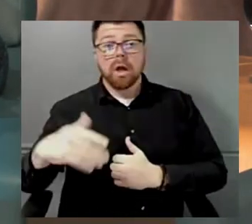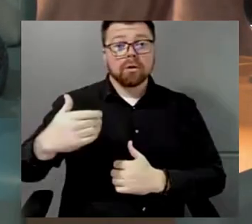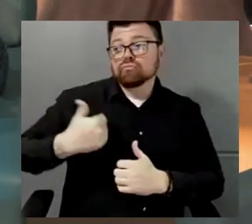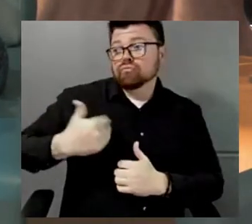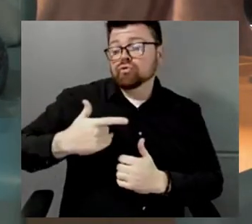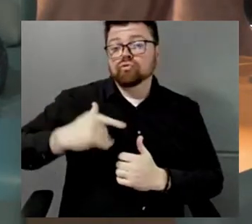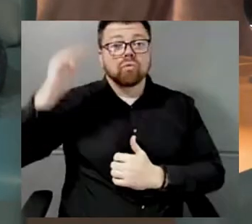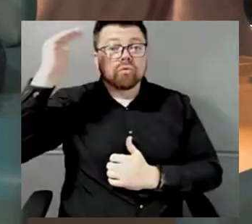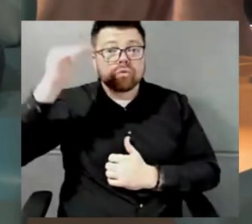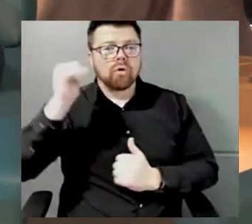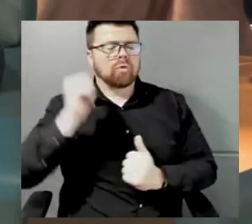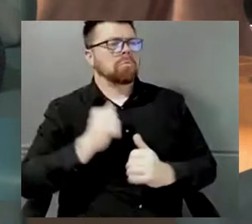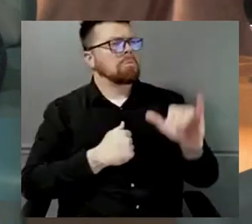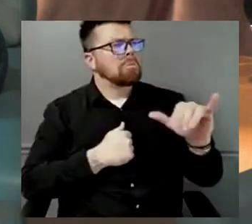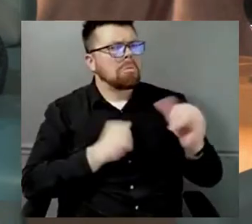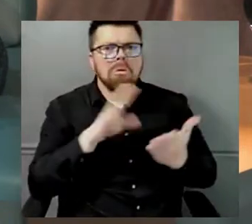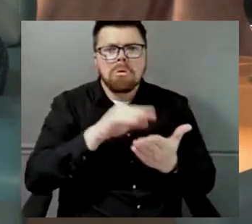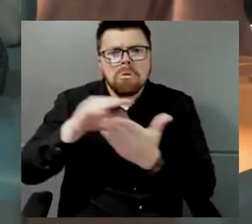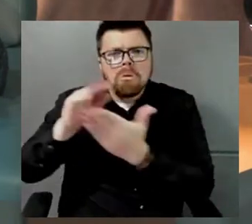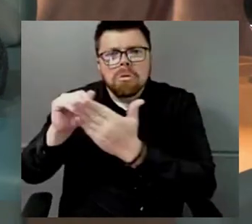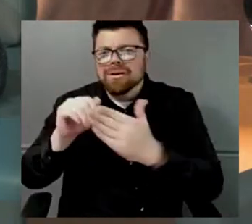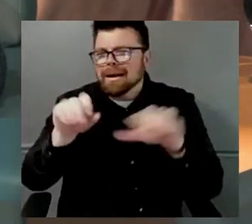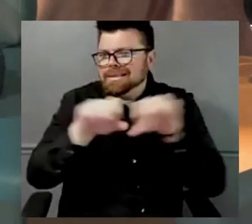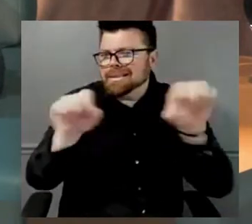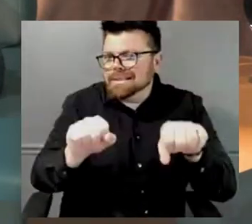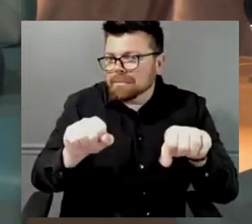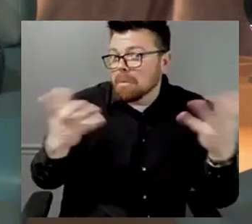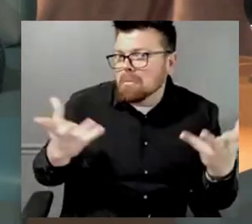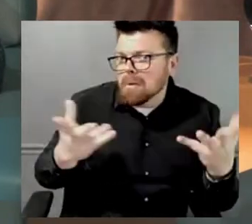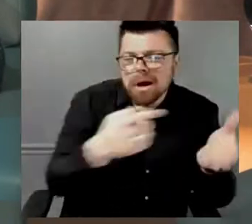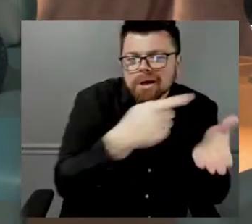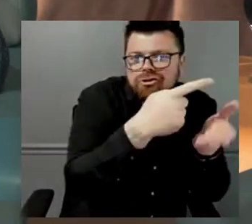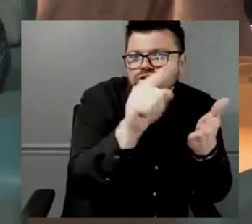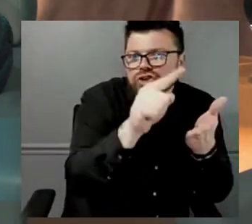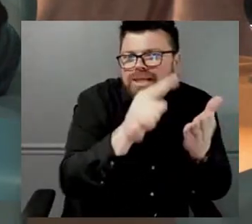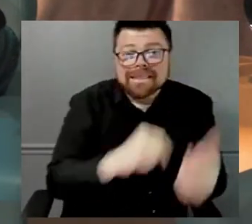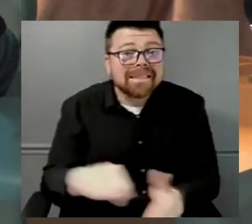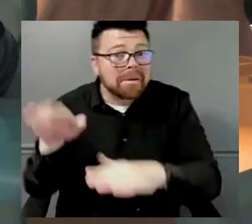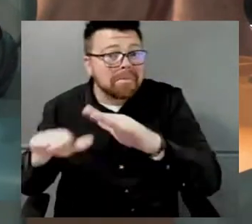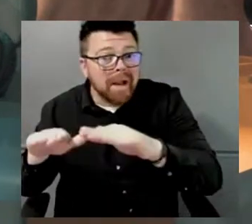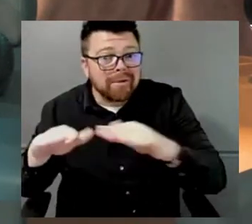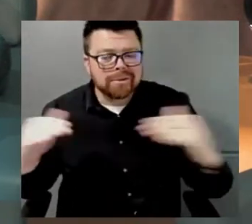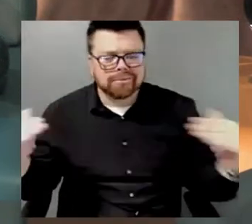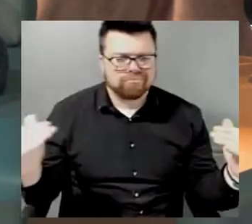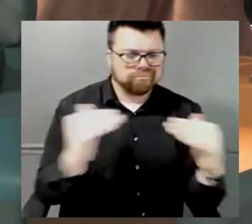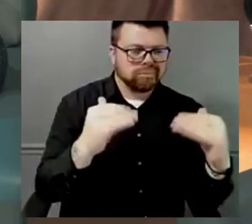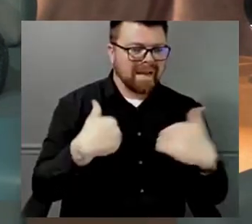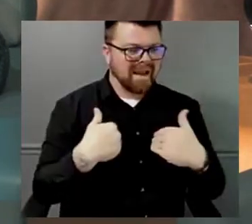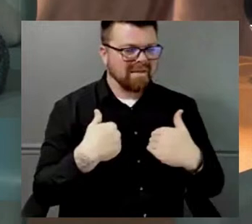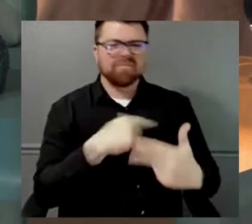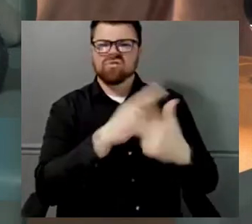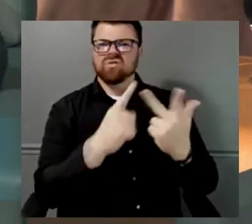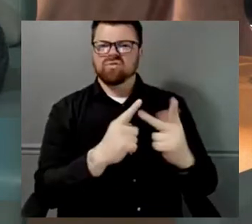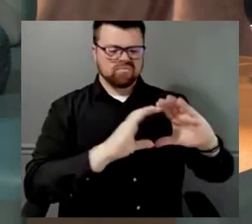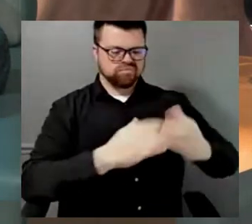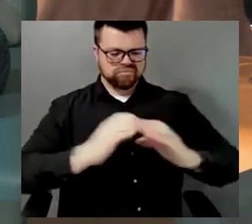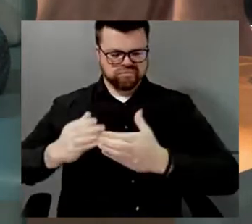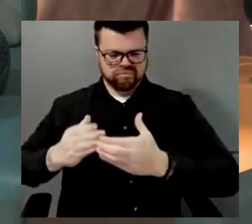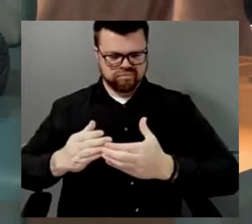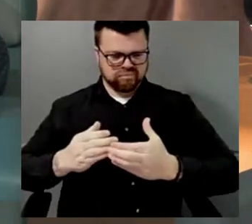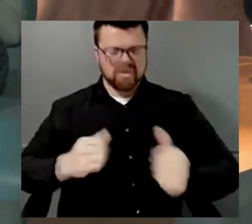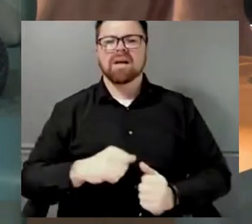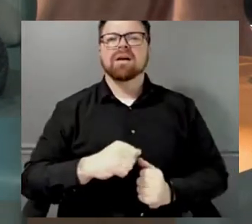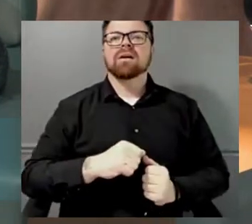we're a system of checks and balances, mm-hmm. that we have three branches of government, that each of them has a